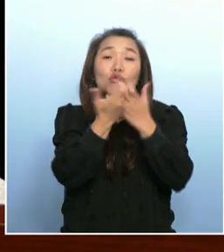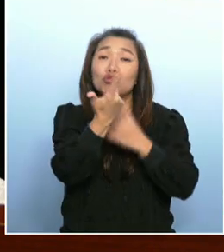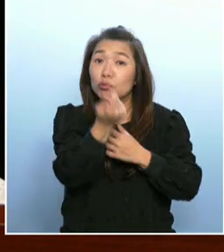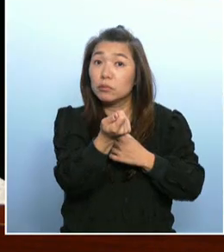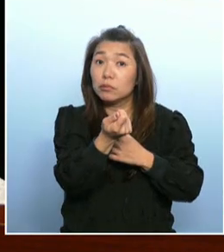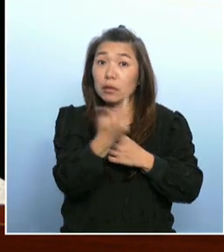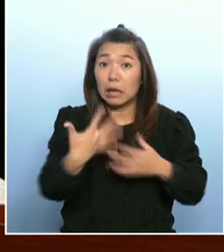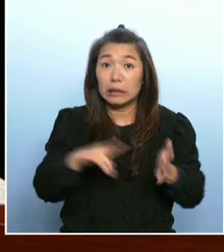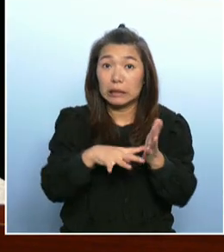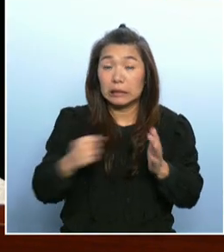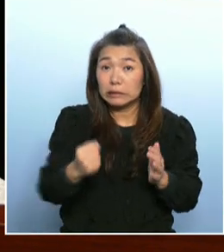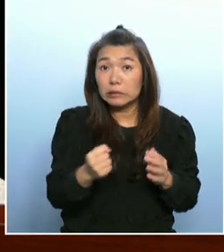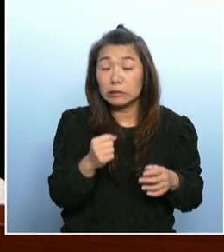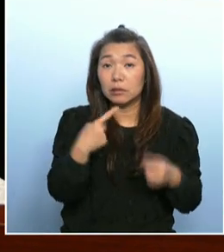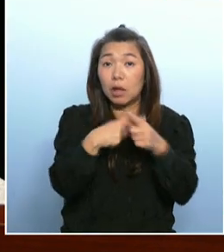electric wheelchairs to them.